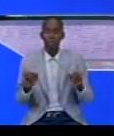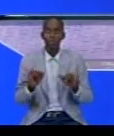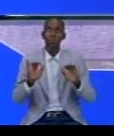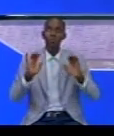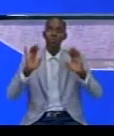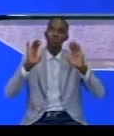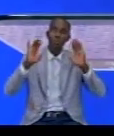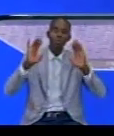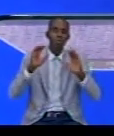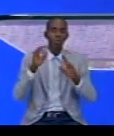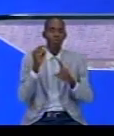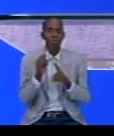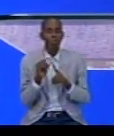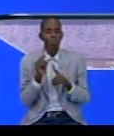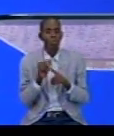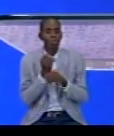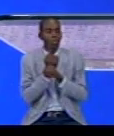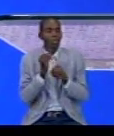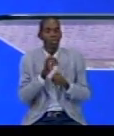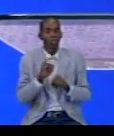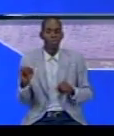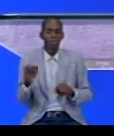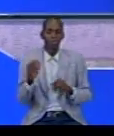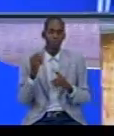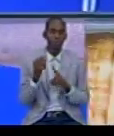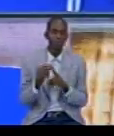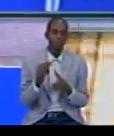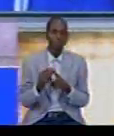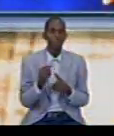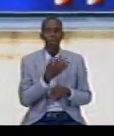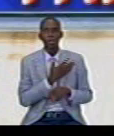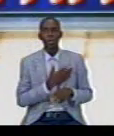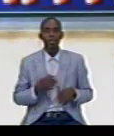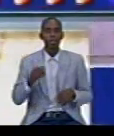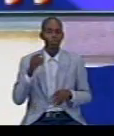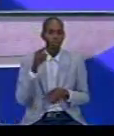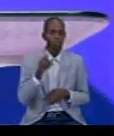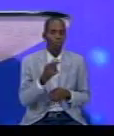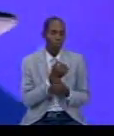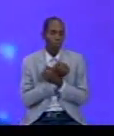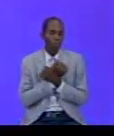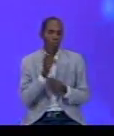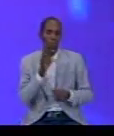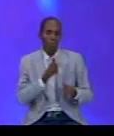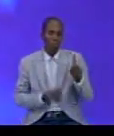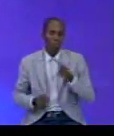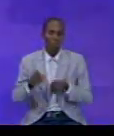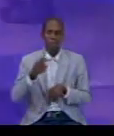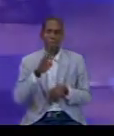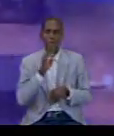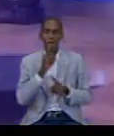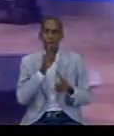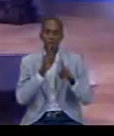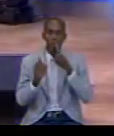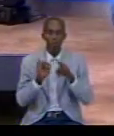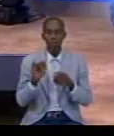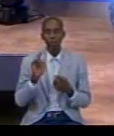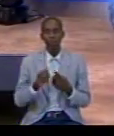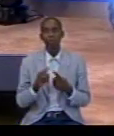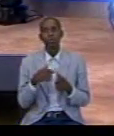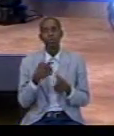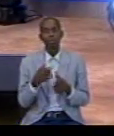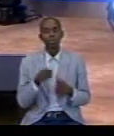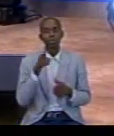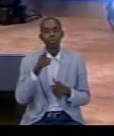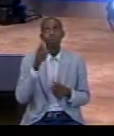message, a life-saving message, a soul-saving message, and you love the people you are speaking to, then you, and God has